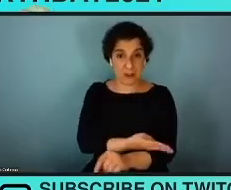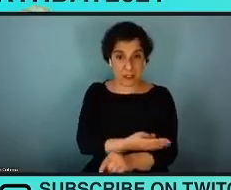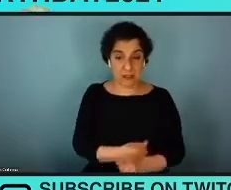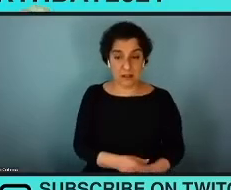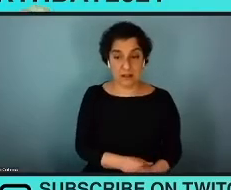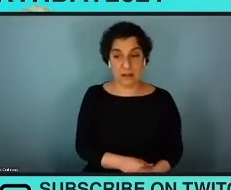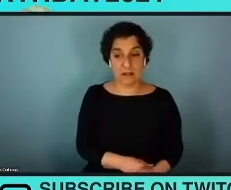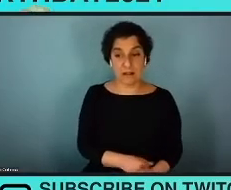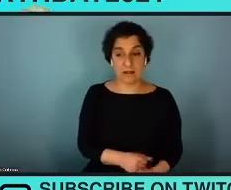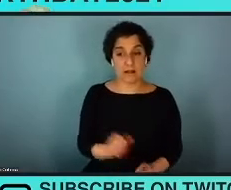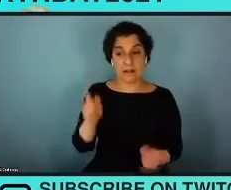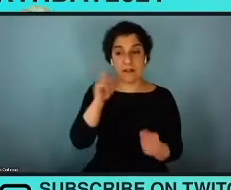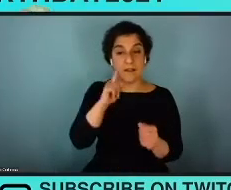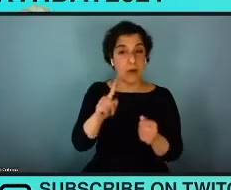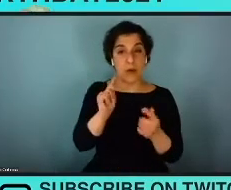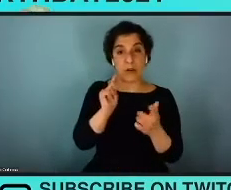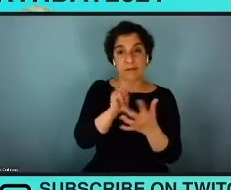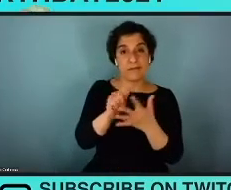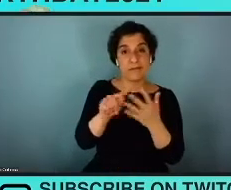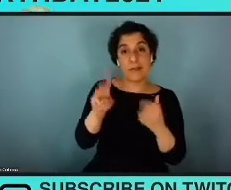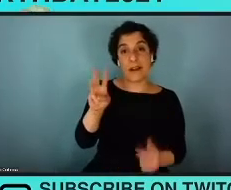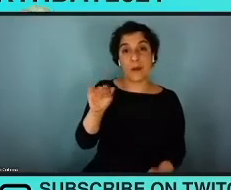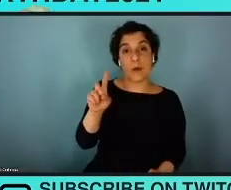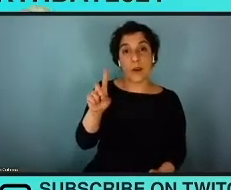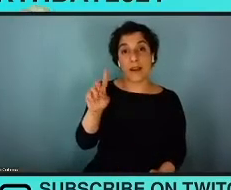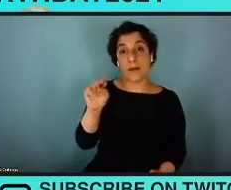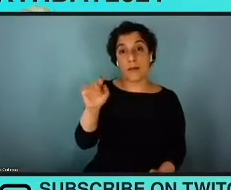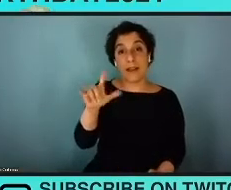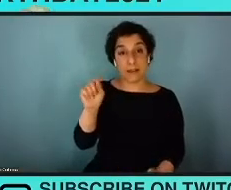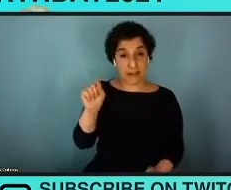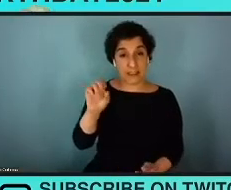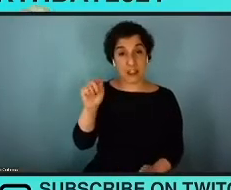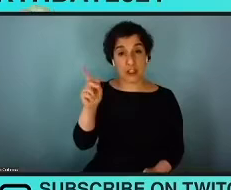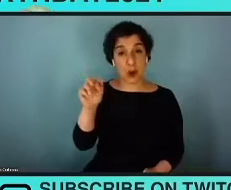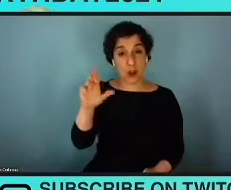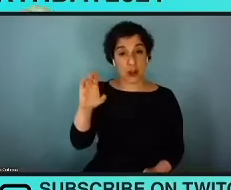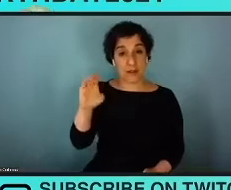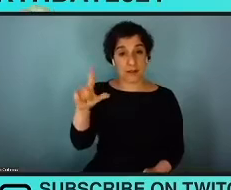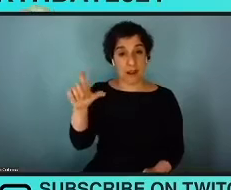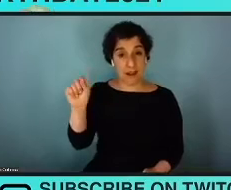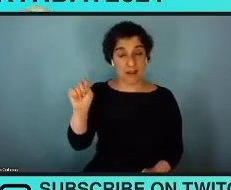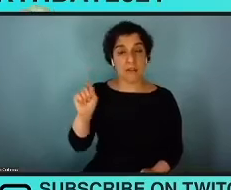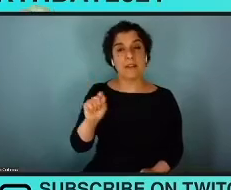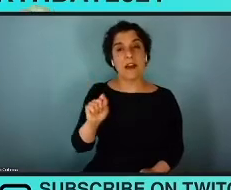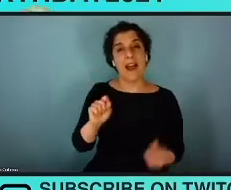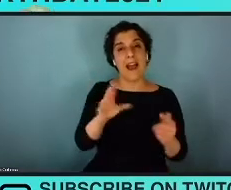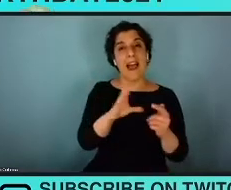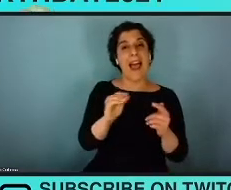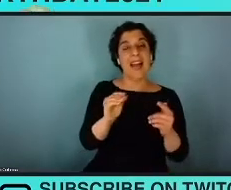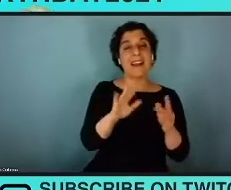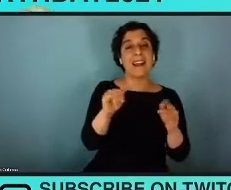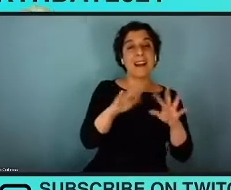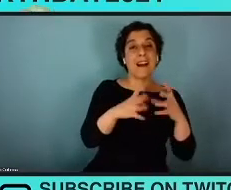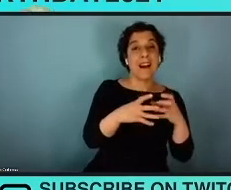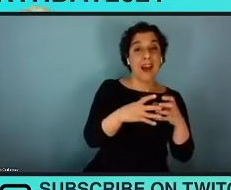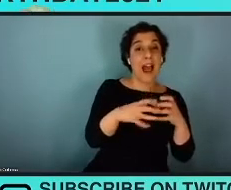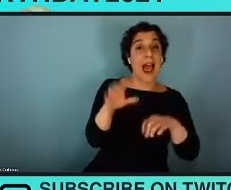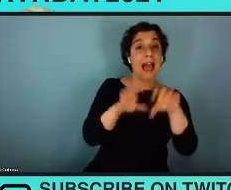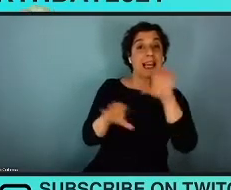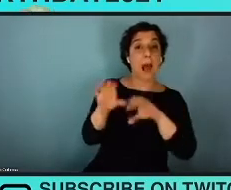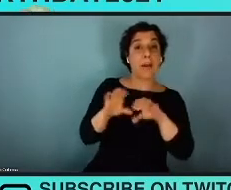or windmills or whatnot. And in this way, you sort of move the problem from a chemical plant where